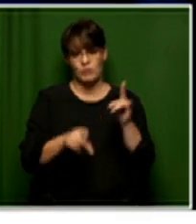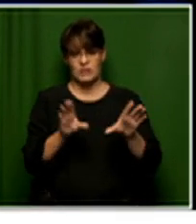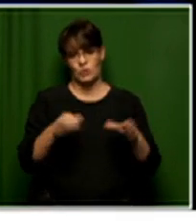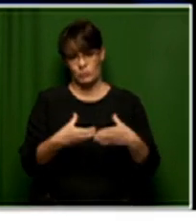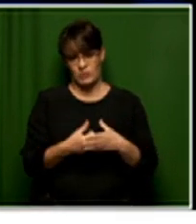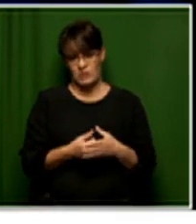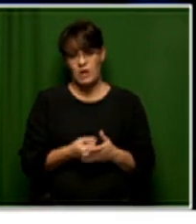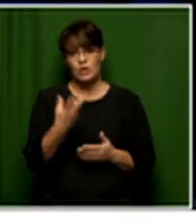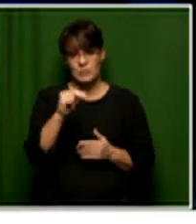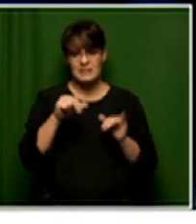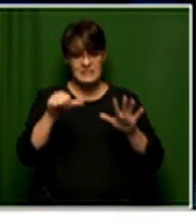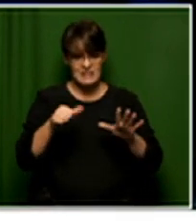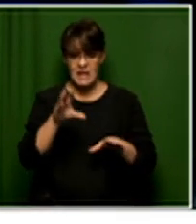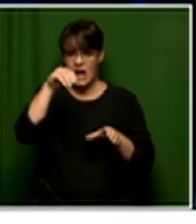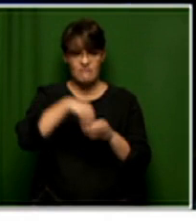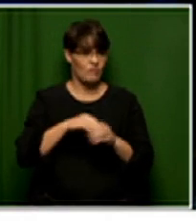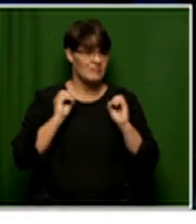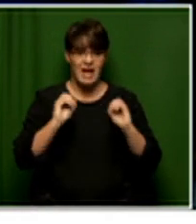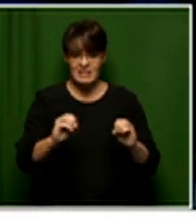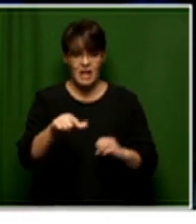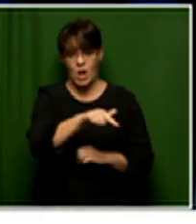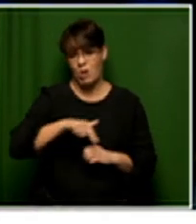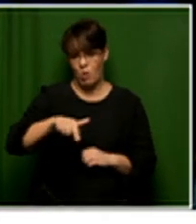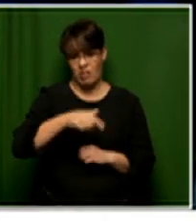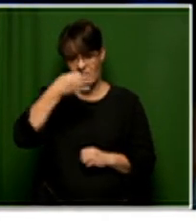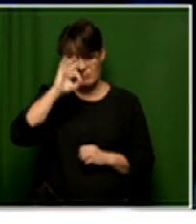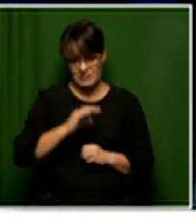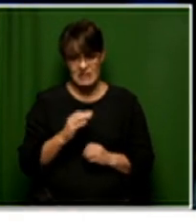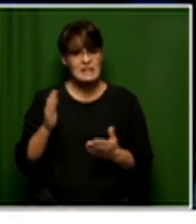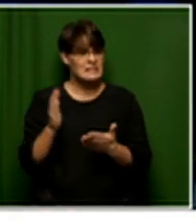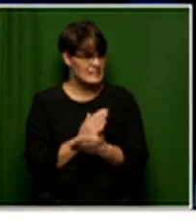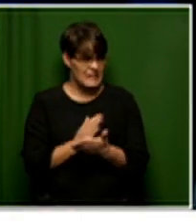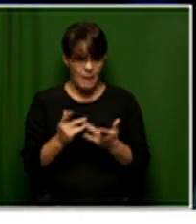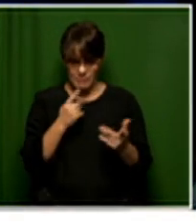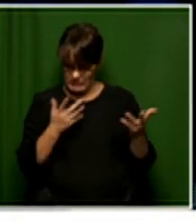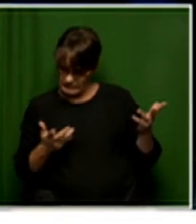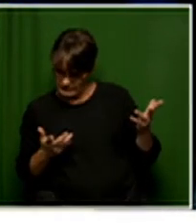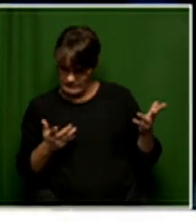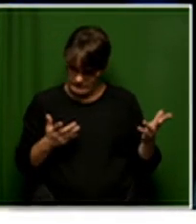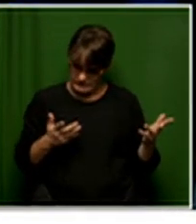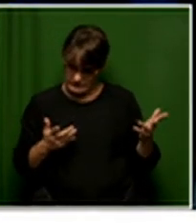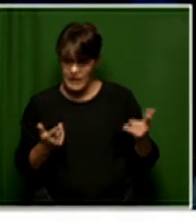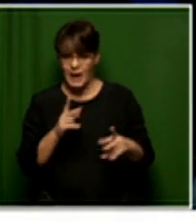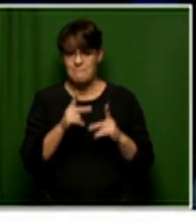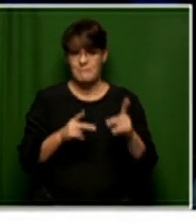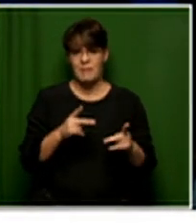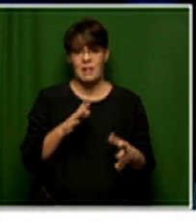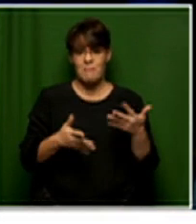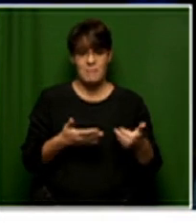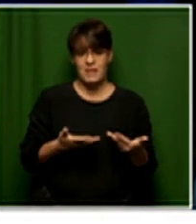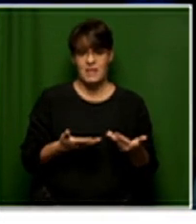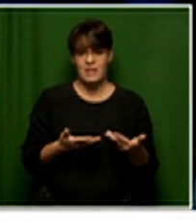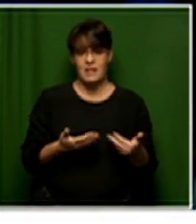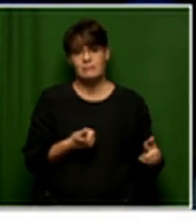in 2016, they did not participate in local government elections. There may be some disillusionment there, and those people may come